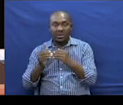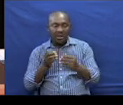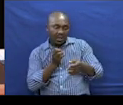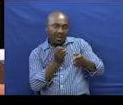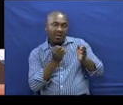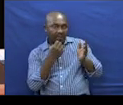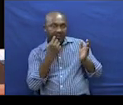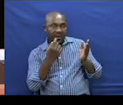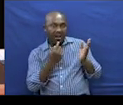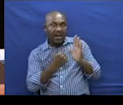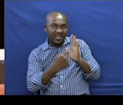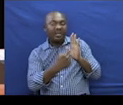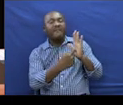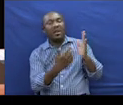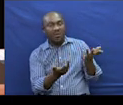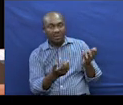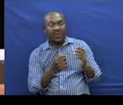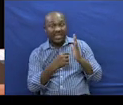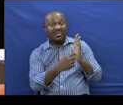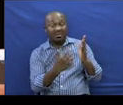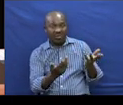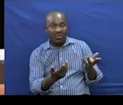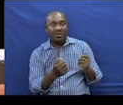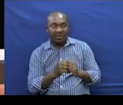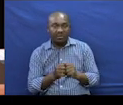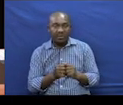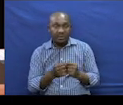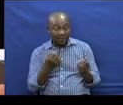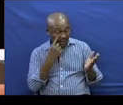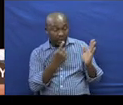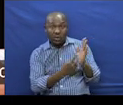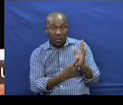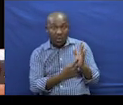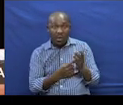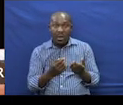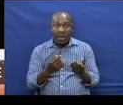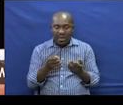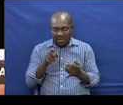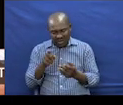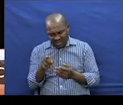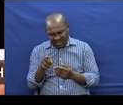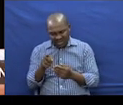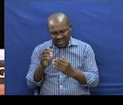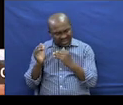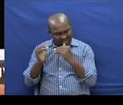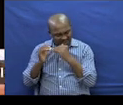are elements whose presence in a particular nation determines whether a nation is democratic